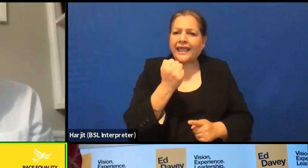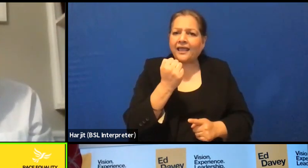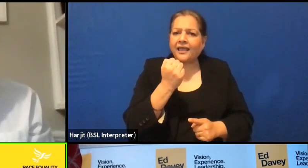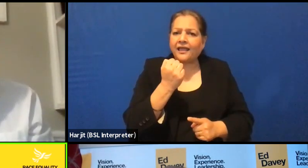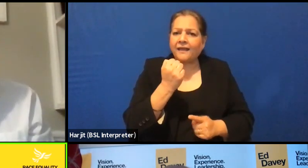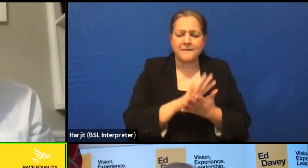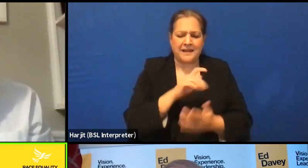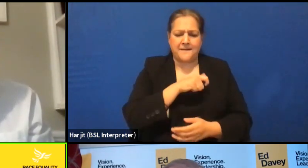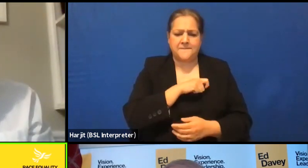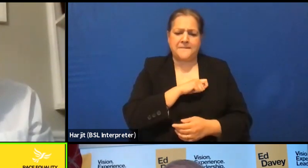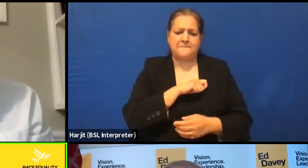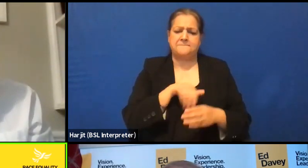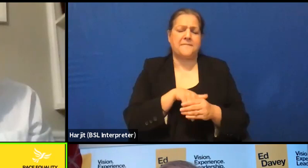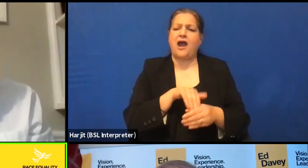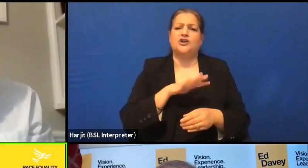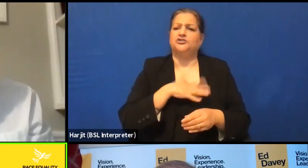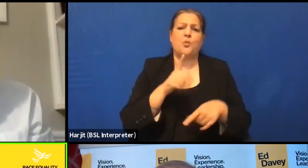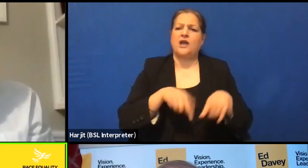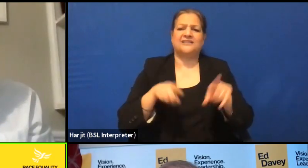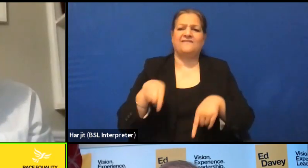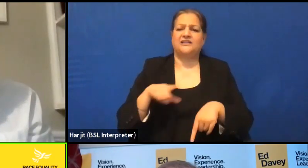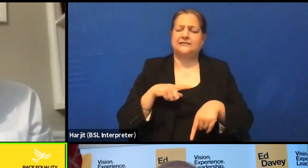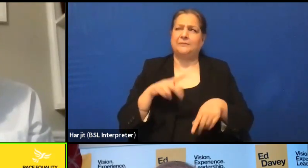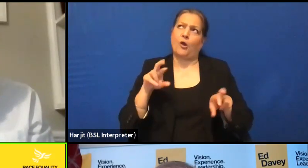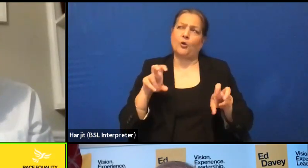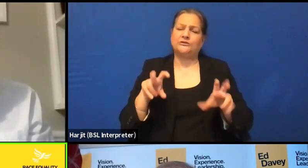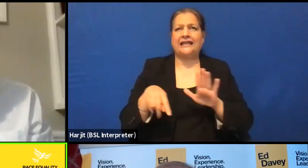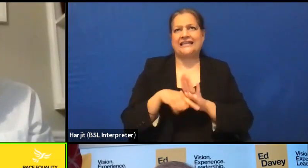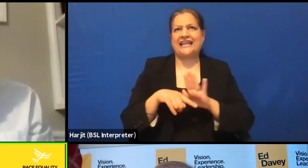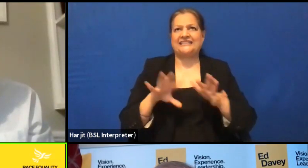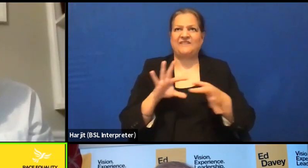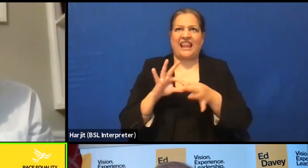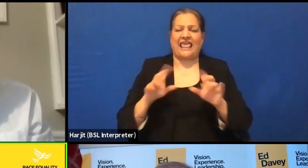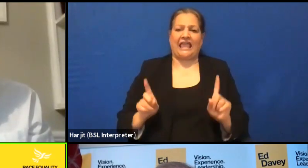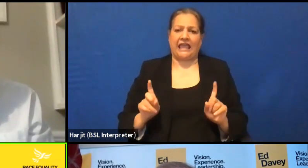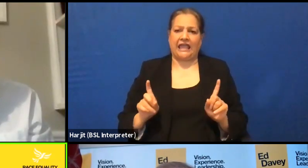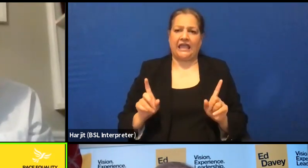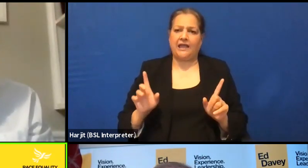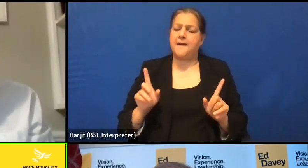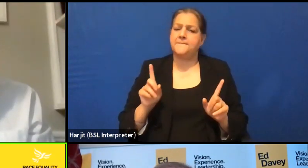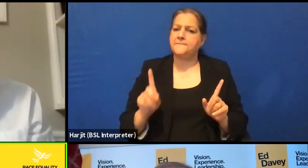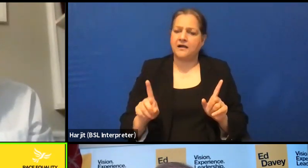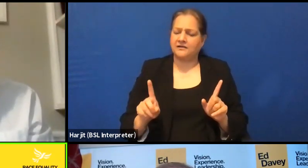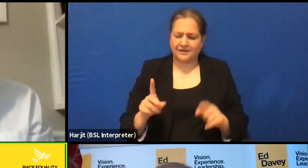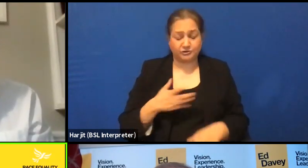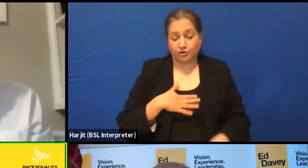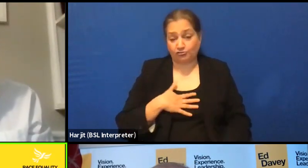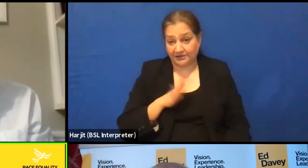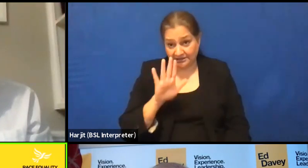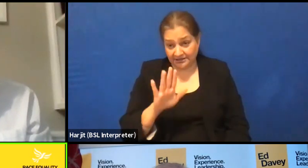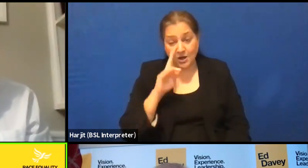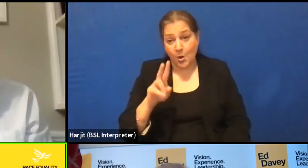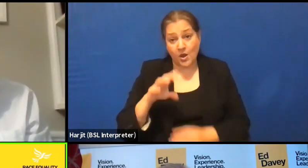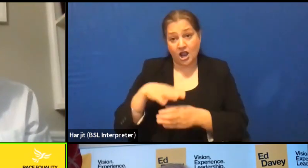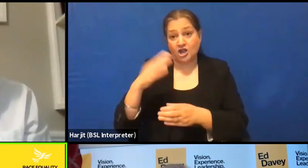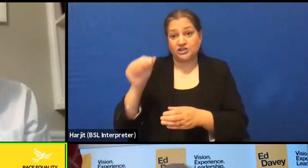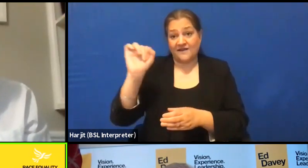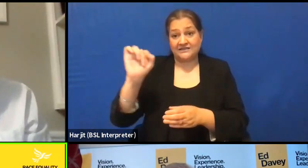diversity because somehow the two are negatively linked. I'm sorry, but just look at the Conservative Party. Some of their